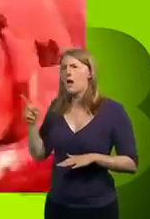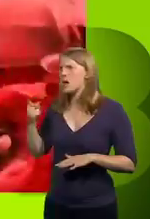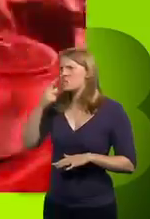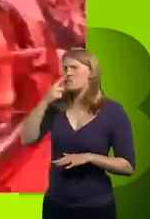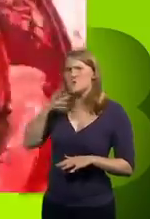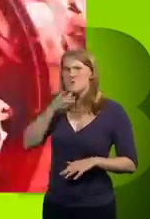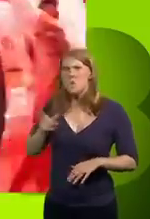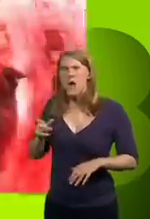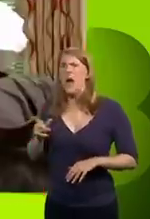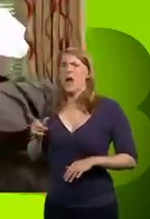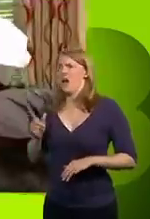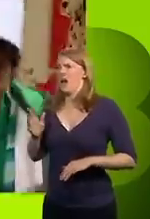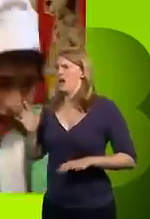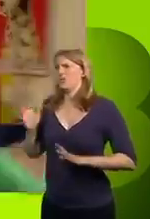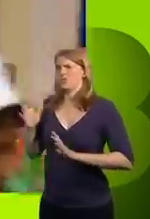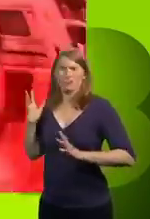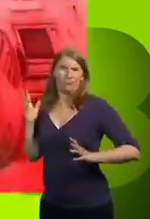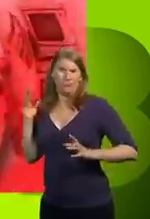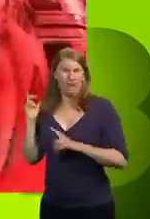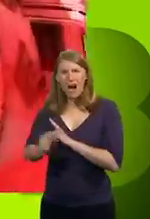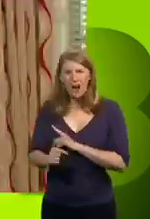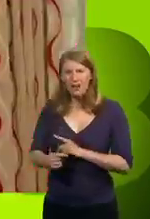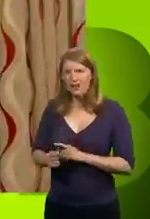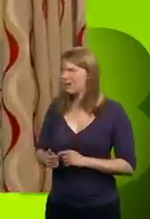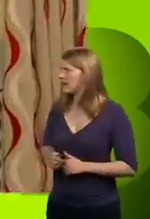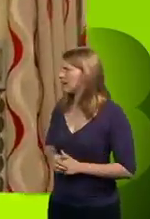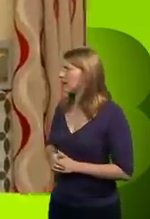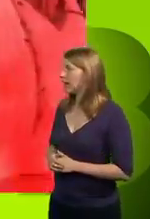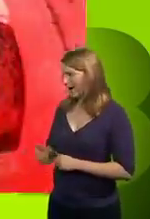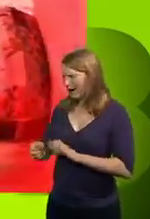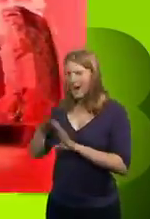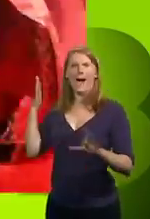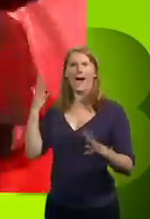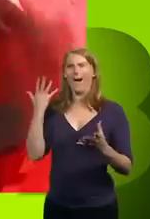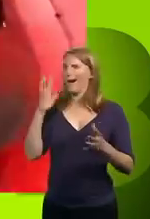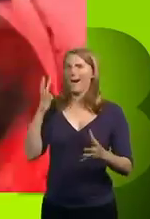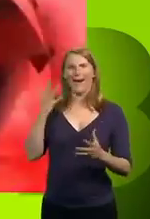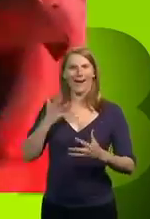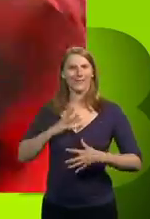From home. I can smell the tuna. Right. I'm free.